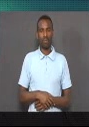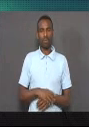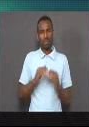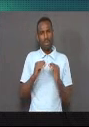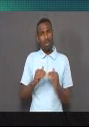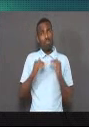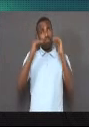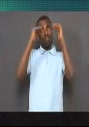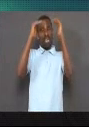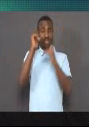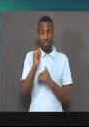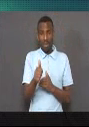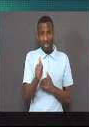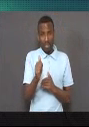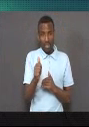0.16.